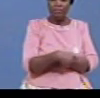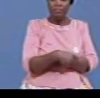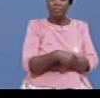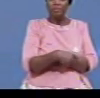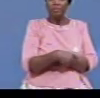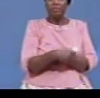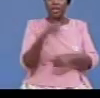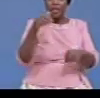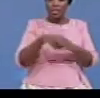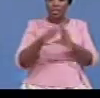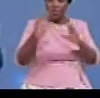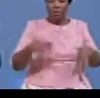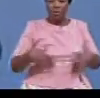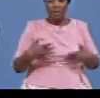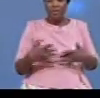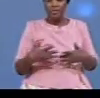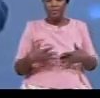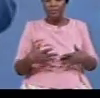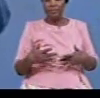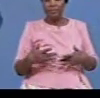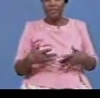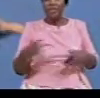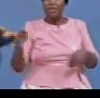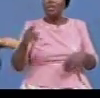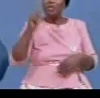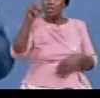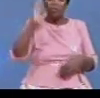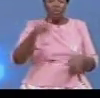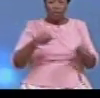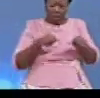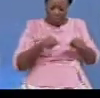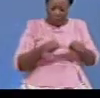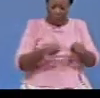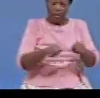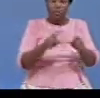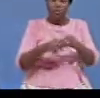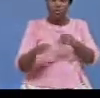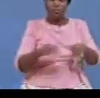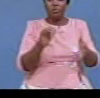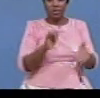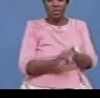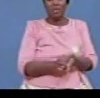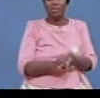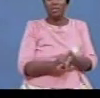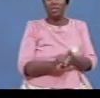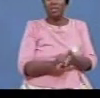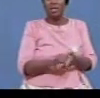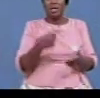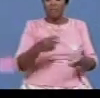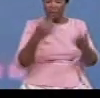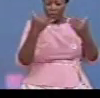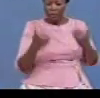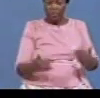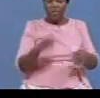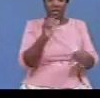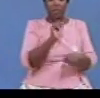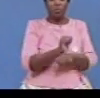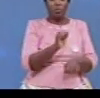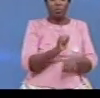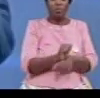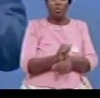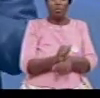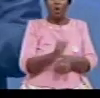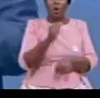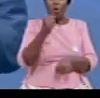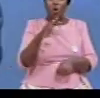in your life, he will continue to do that, the present work of